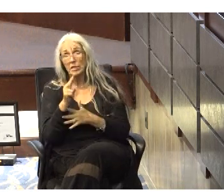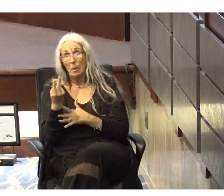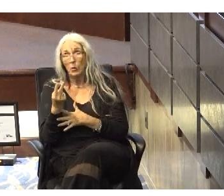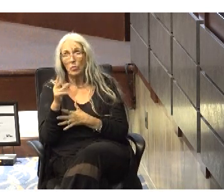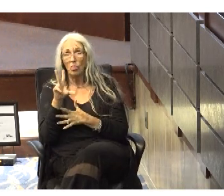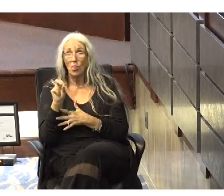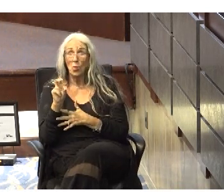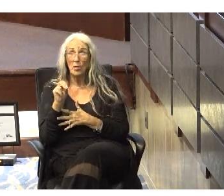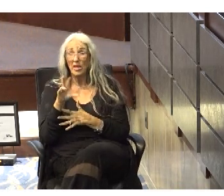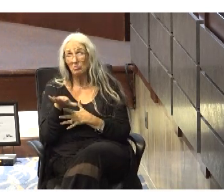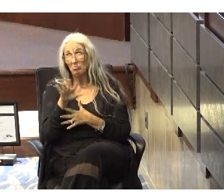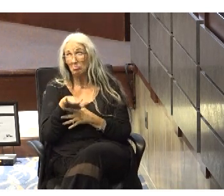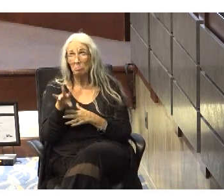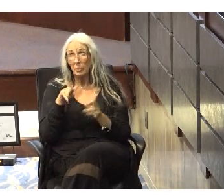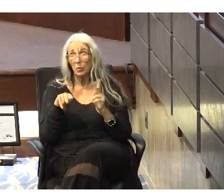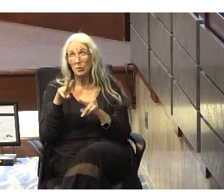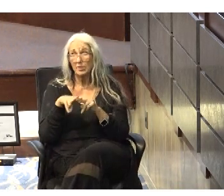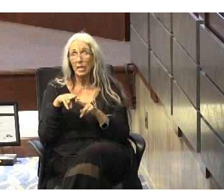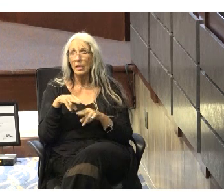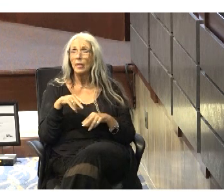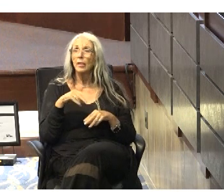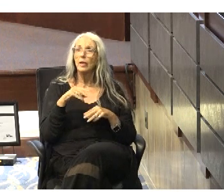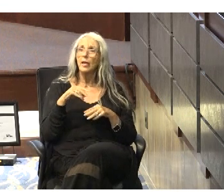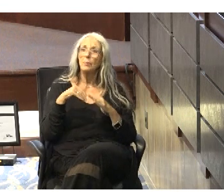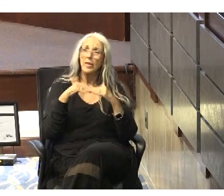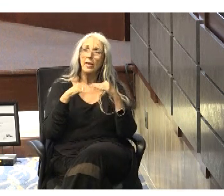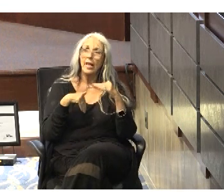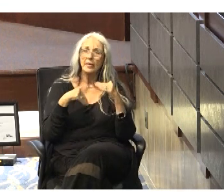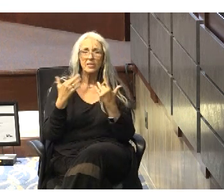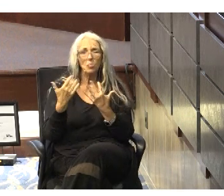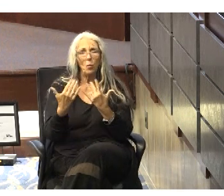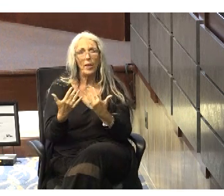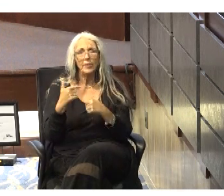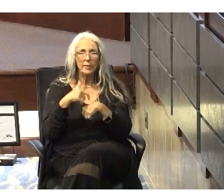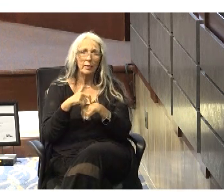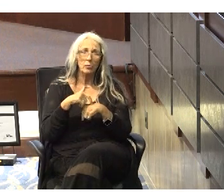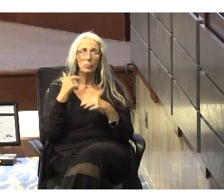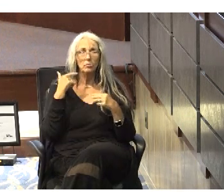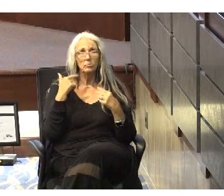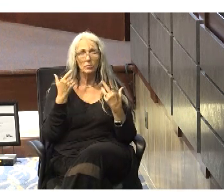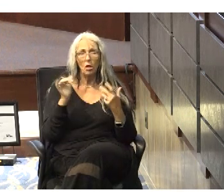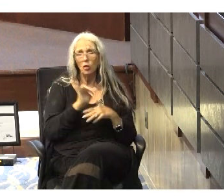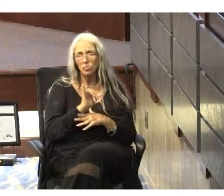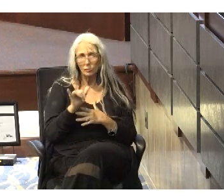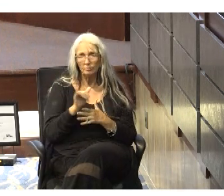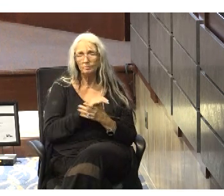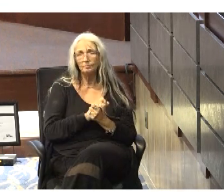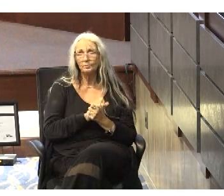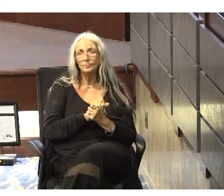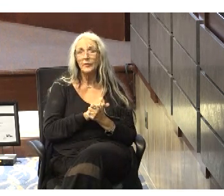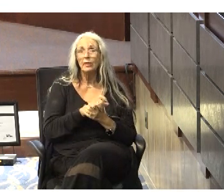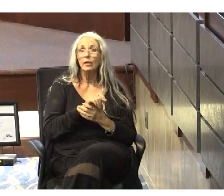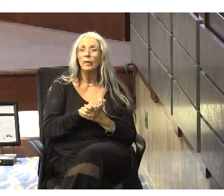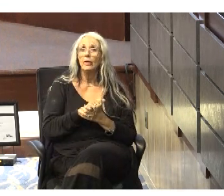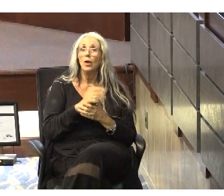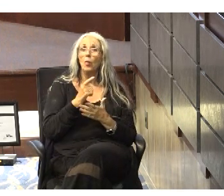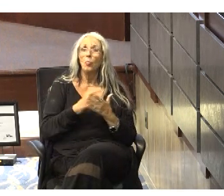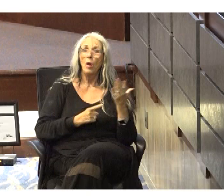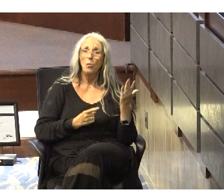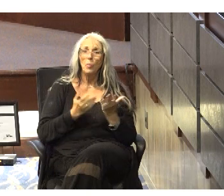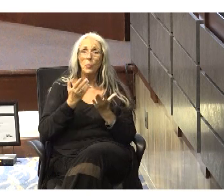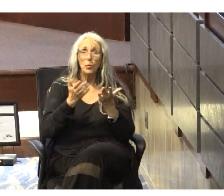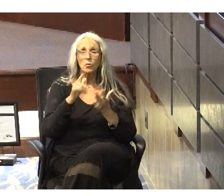those and hopefully cut down on the wait time also. The addition that we're proposing is